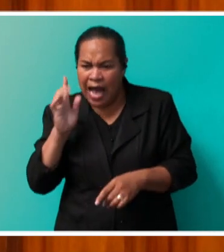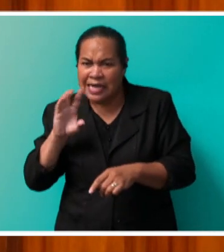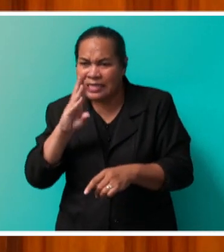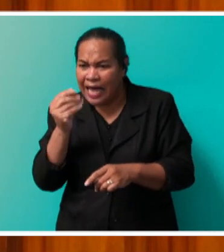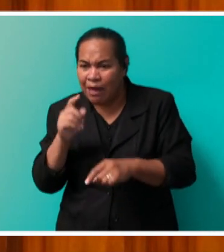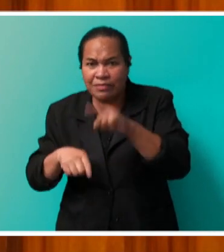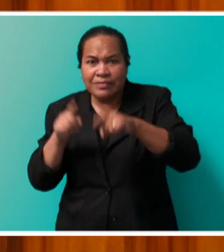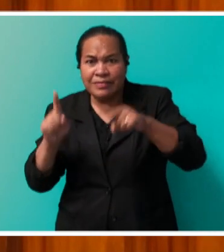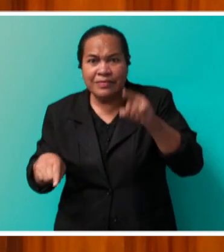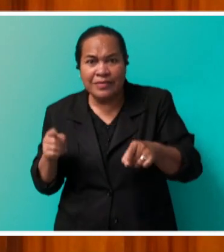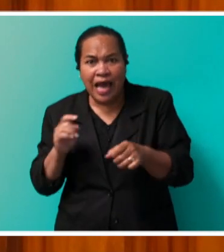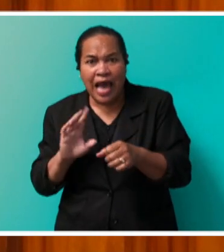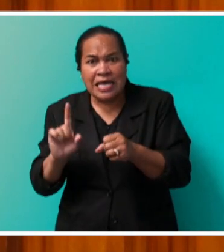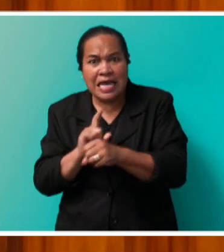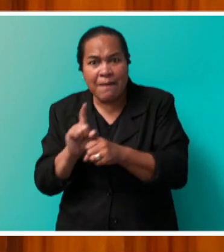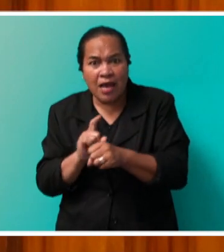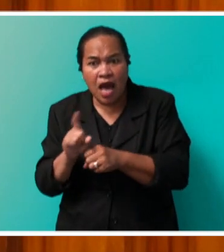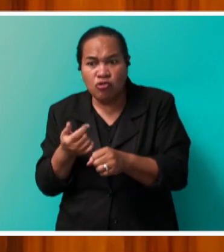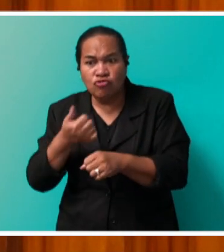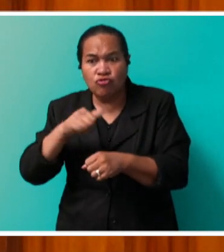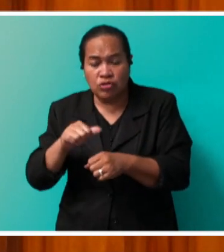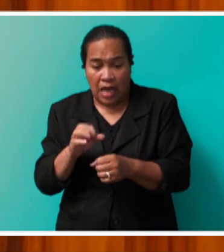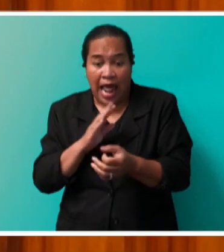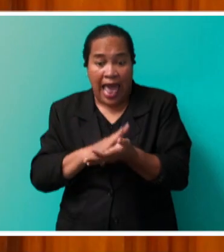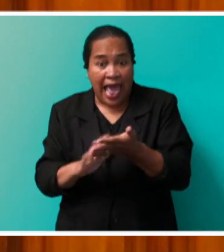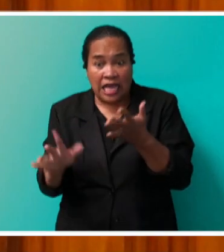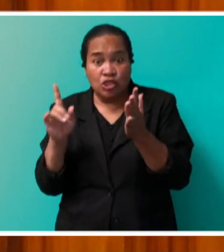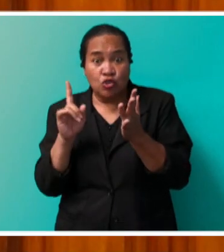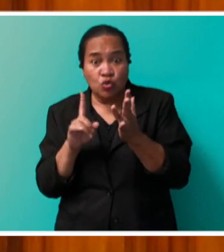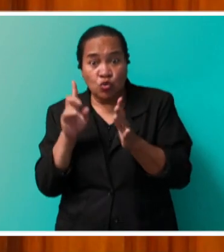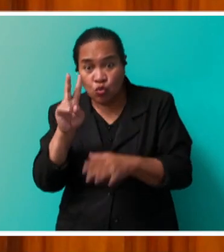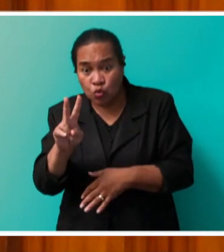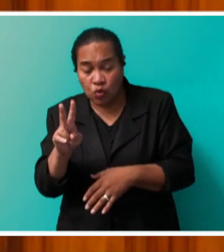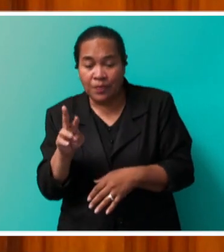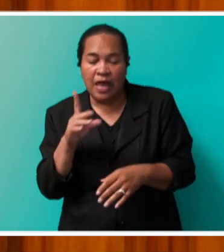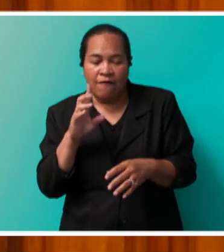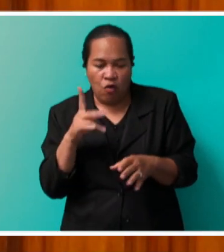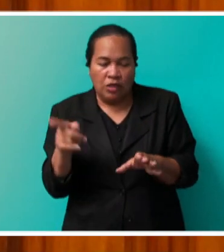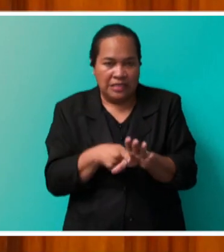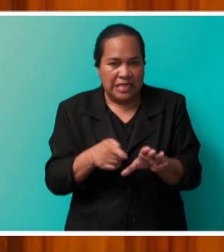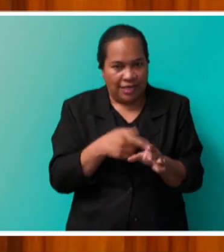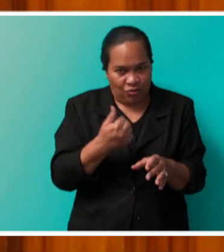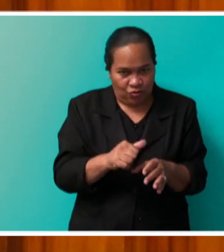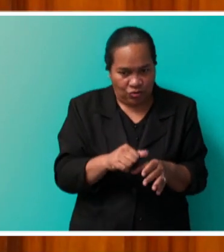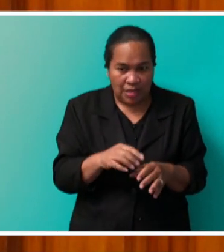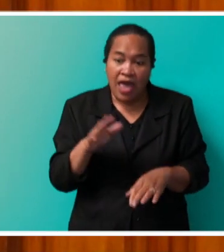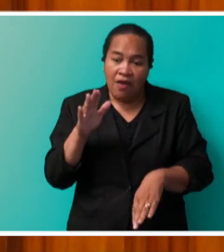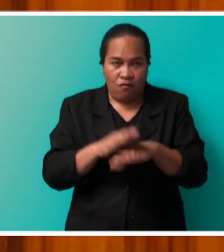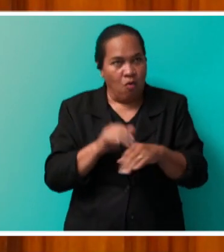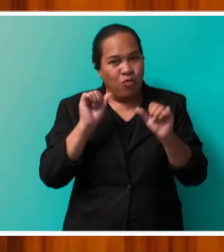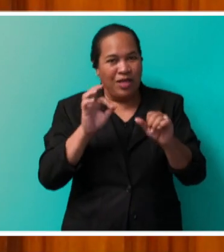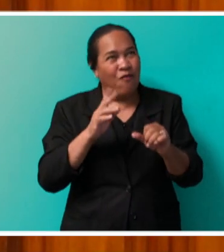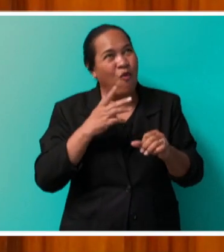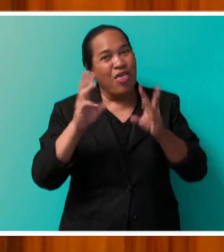brandings include H2, usually for interior use, and is fully protected from the weather and